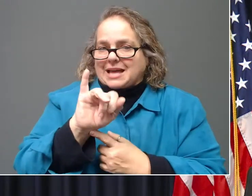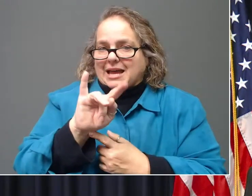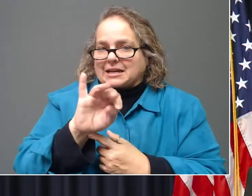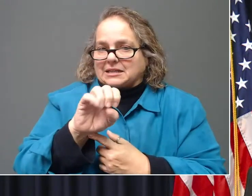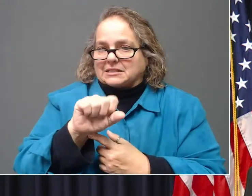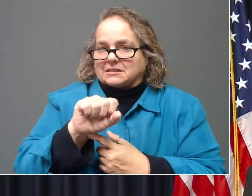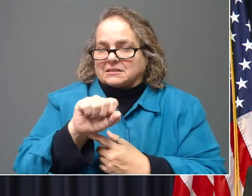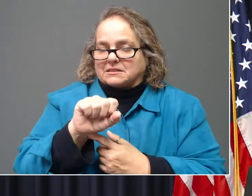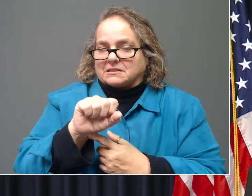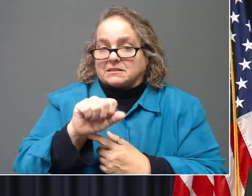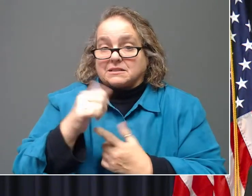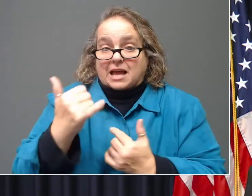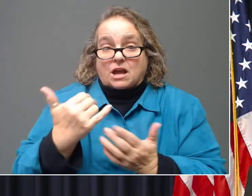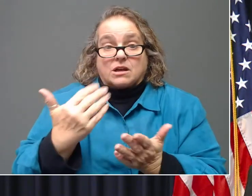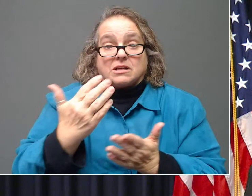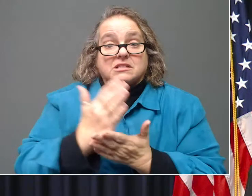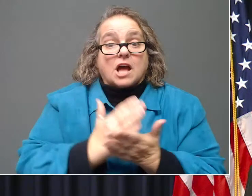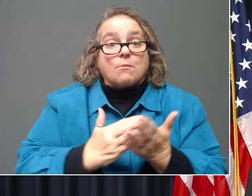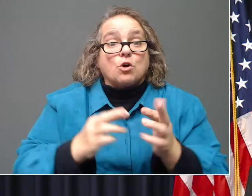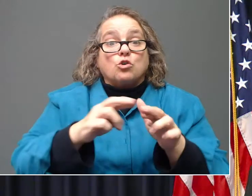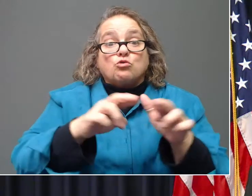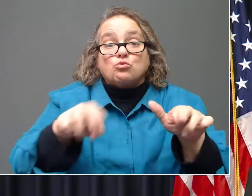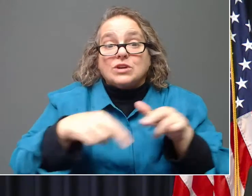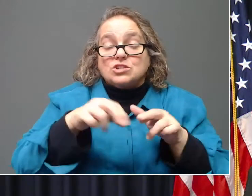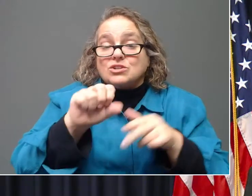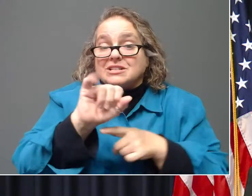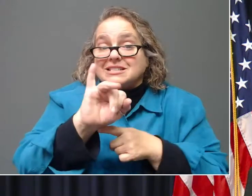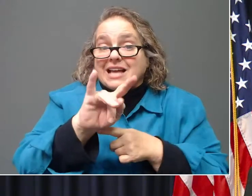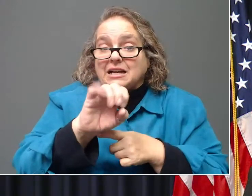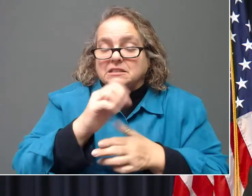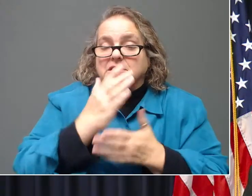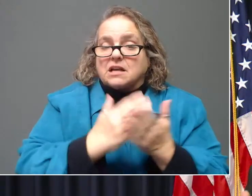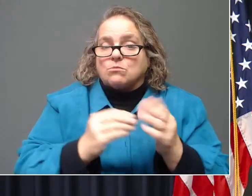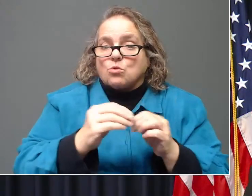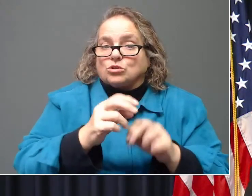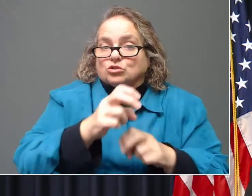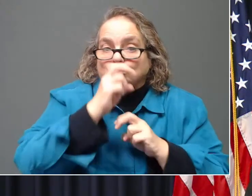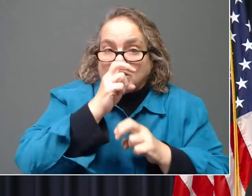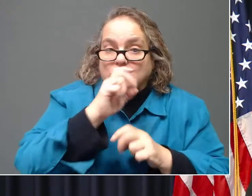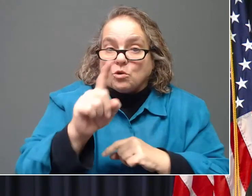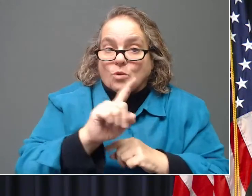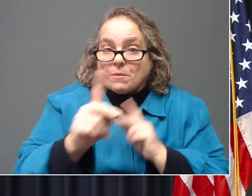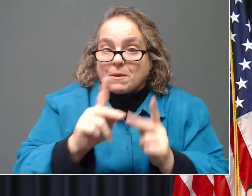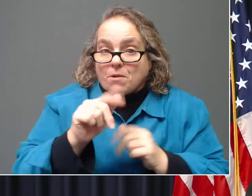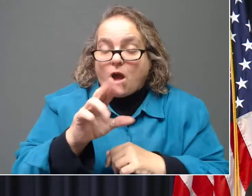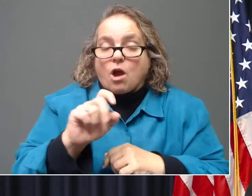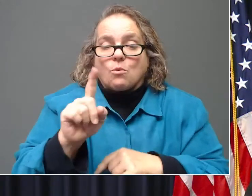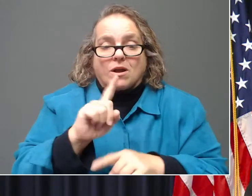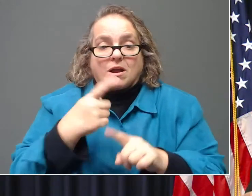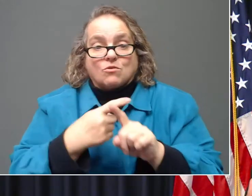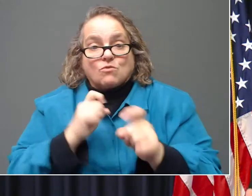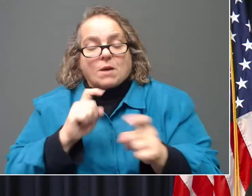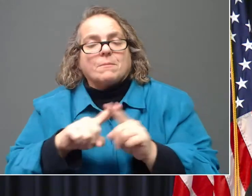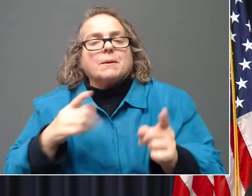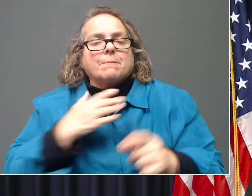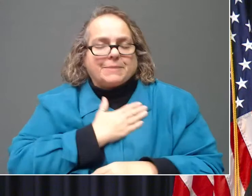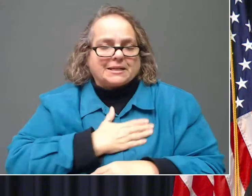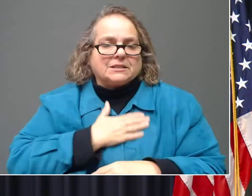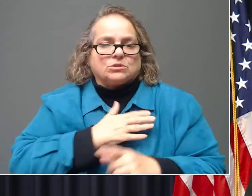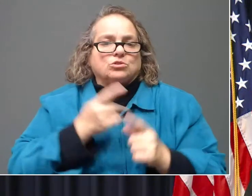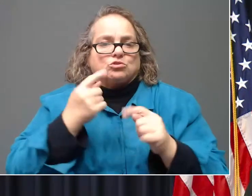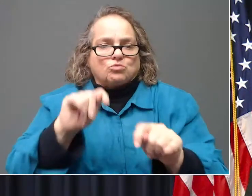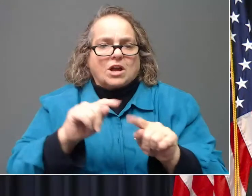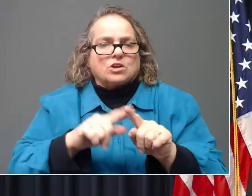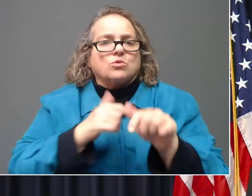their rules may be stricter in where folks are and where they come from, but please try to follow